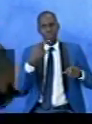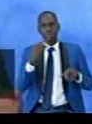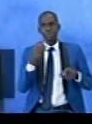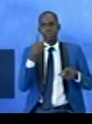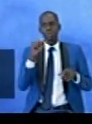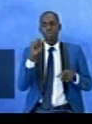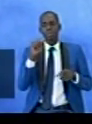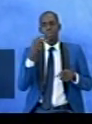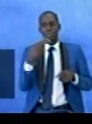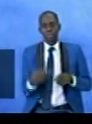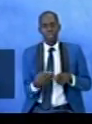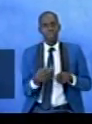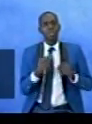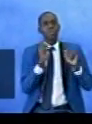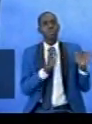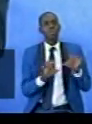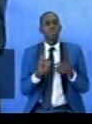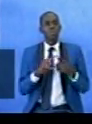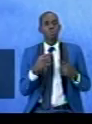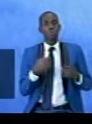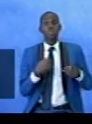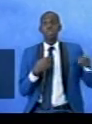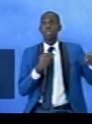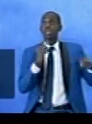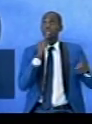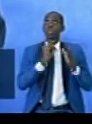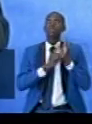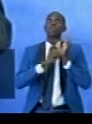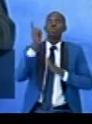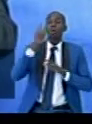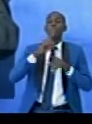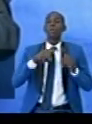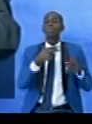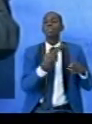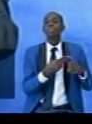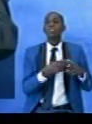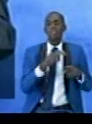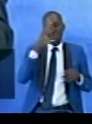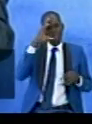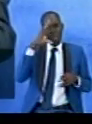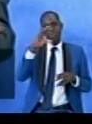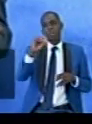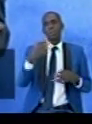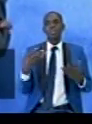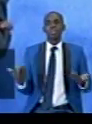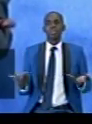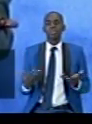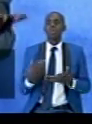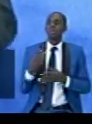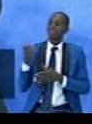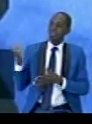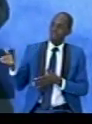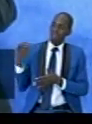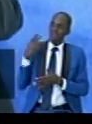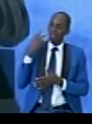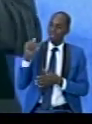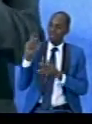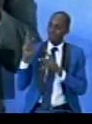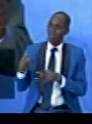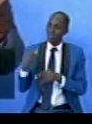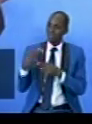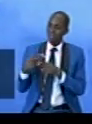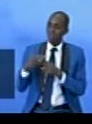Goliath, but he's man. And what can Saul do unto me? They call him Saul, but he is man. And when